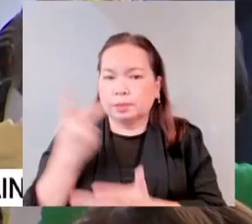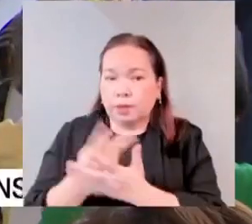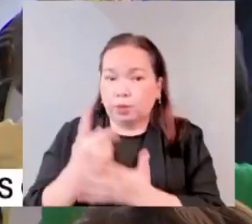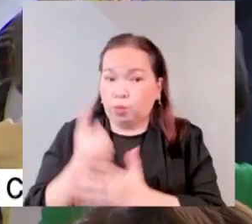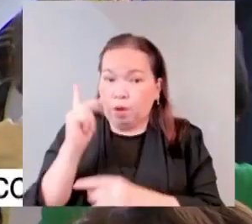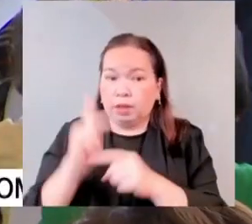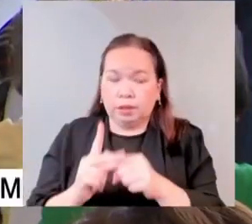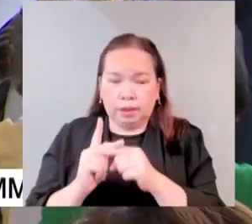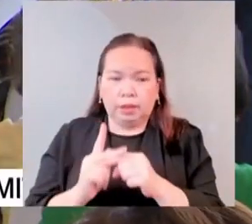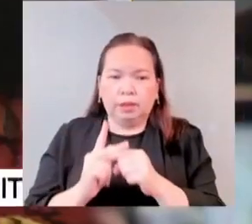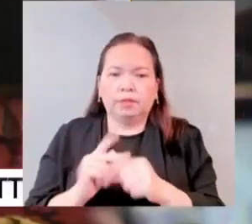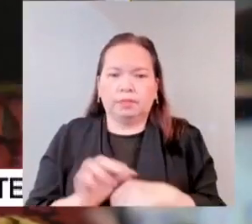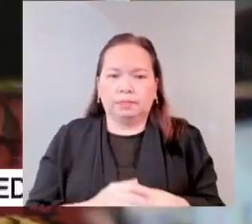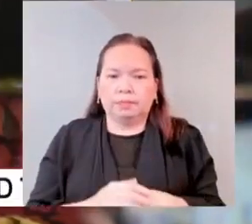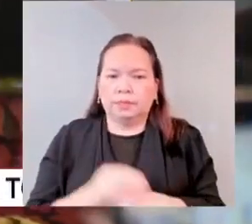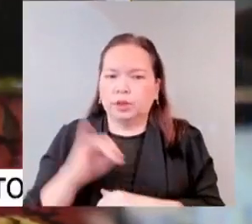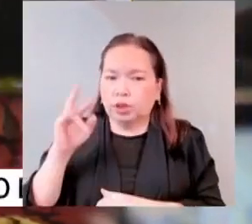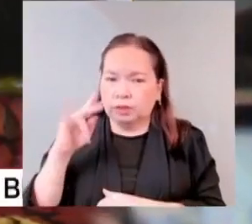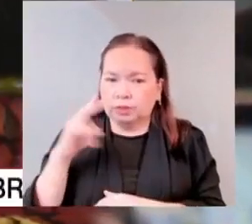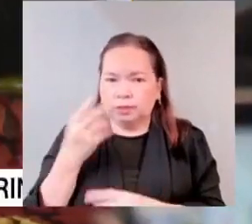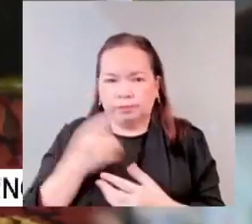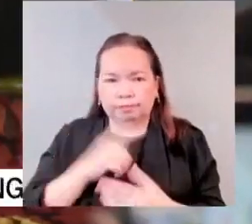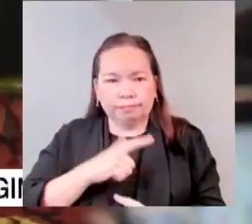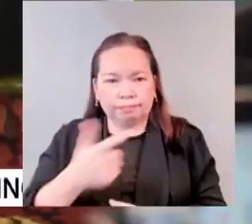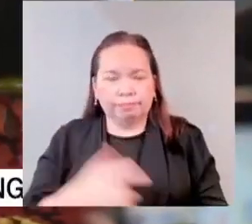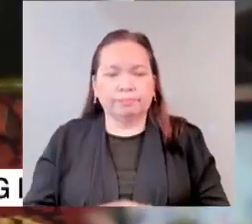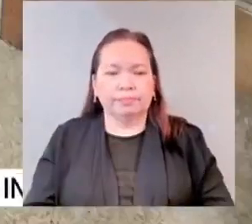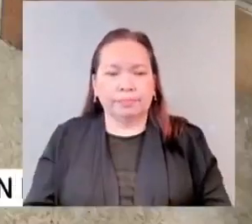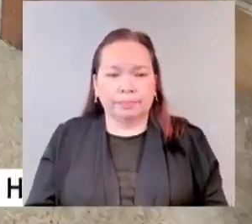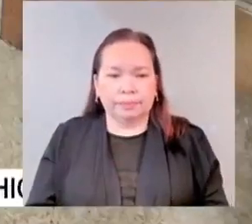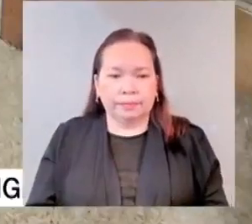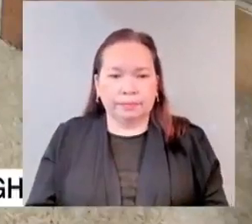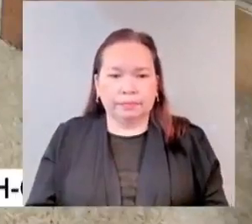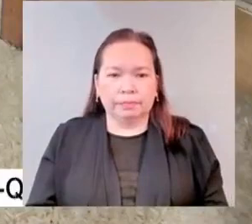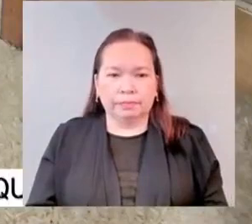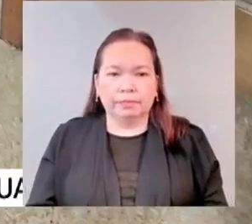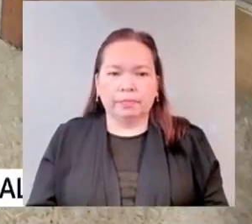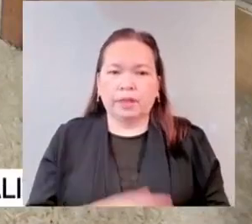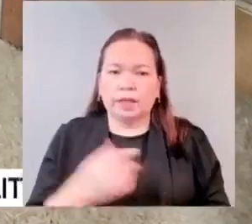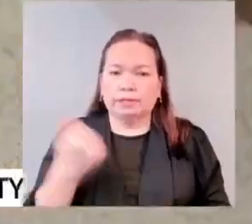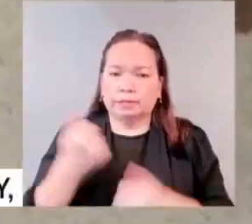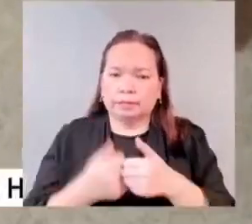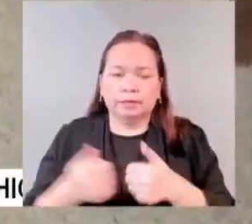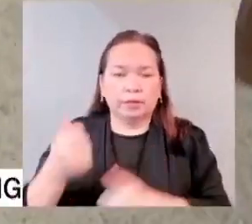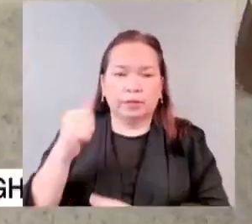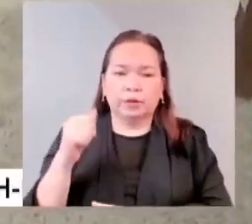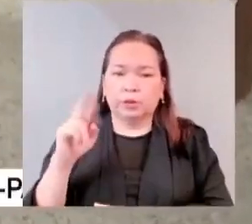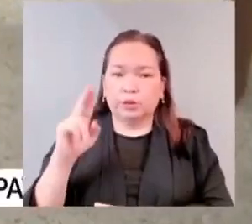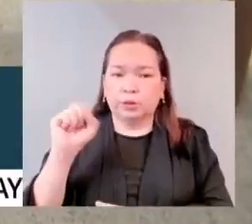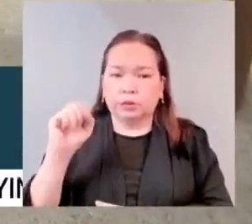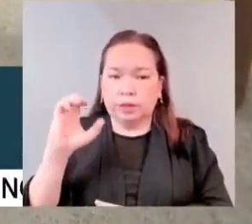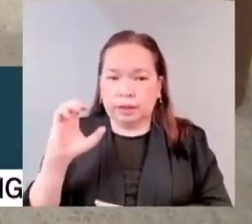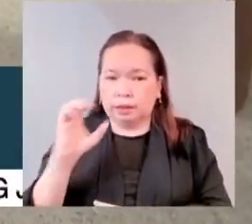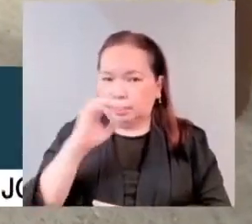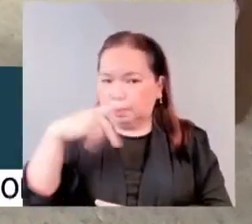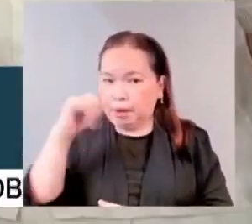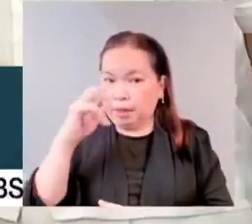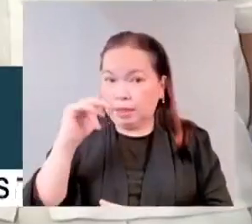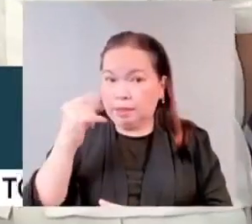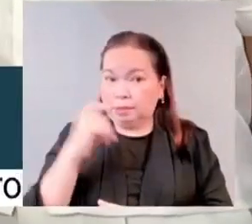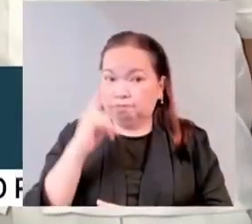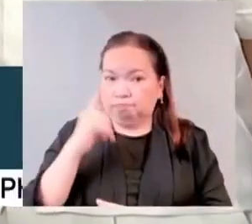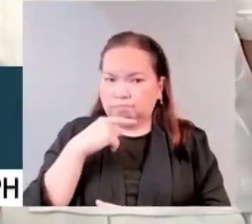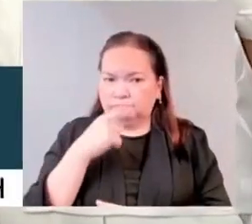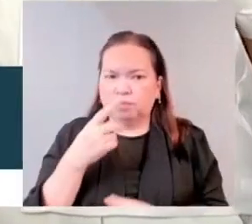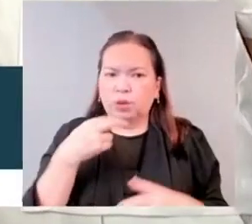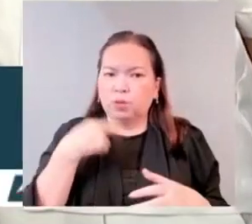Agriculture Senior Undersecretary Domingo Panganiban sees rice prices dropping to as low as 36 pesos per kilo this October.